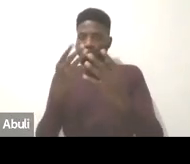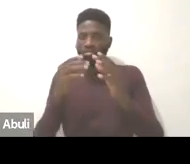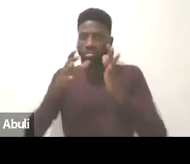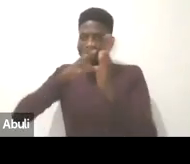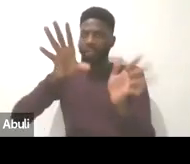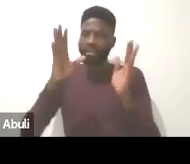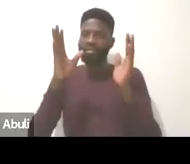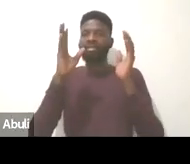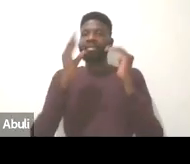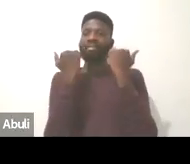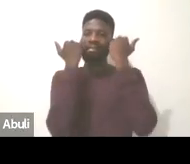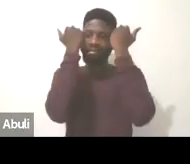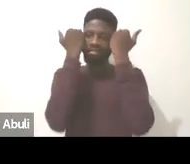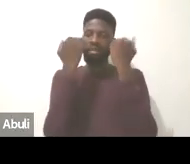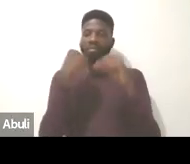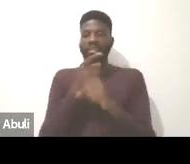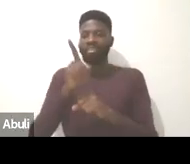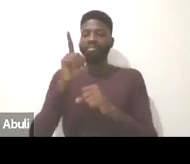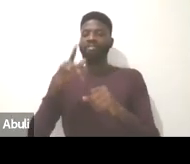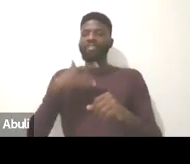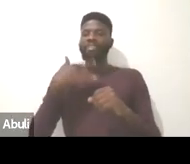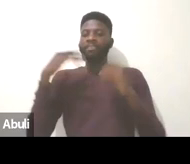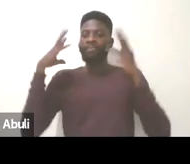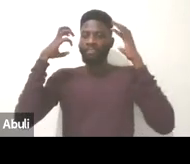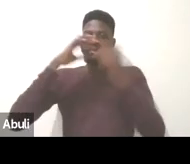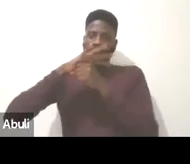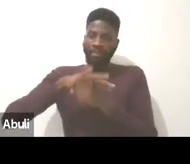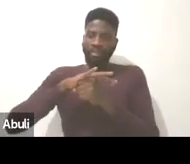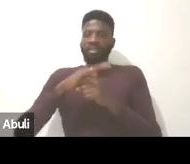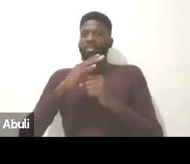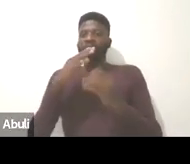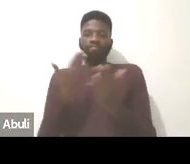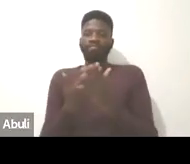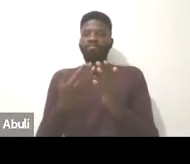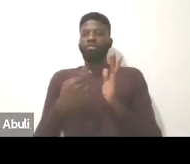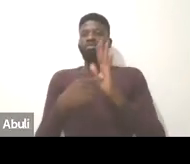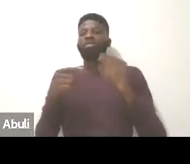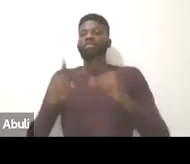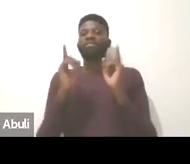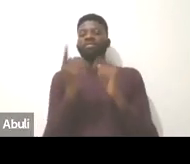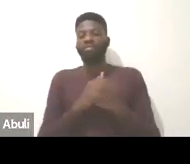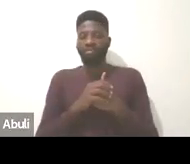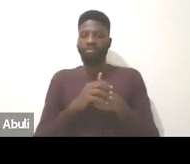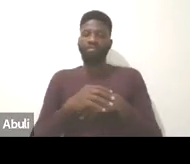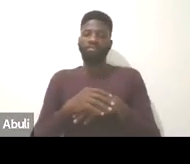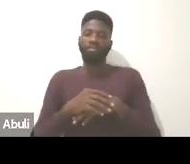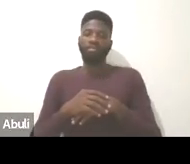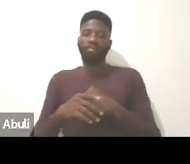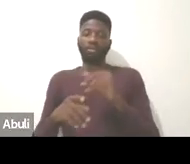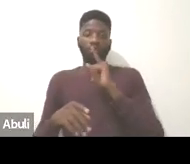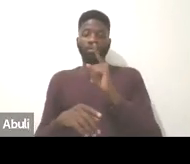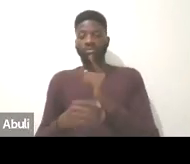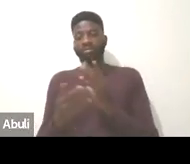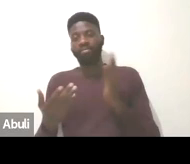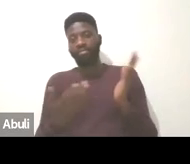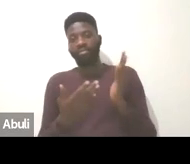you under pressure to prove yourself. Yeah. So basically what